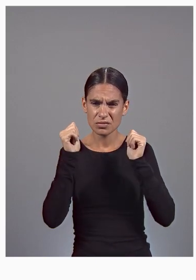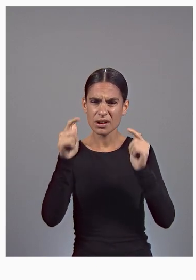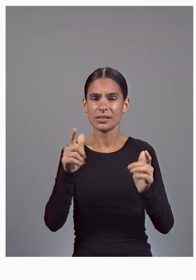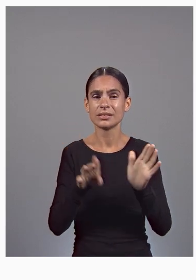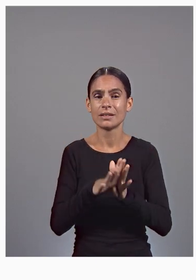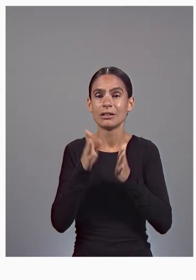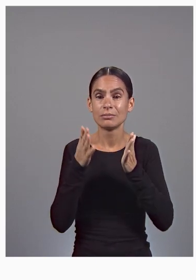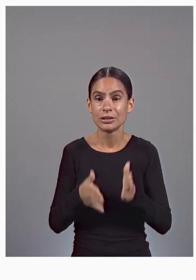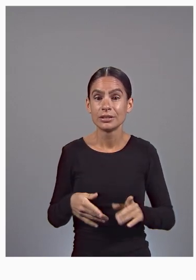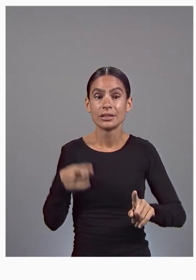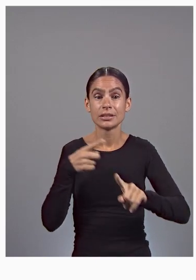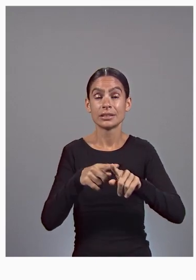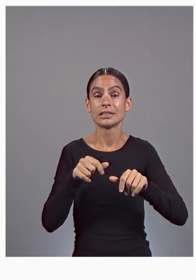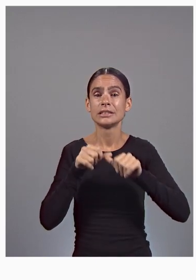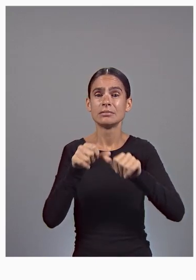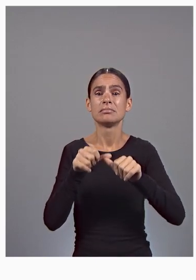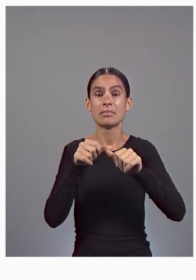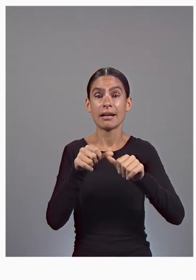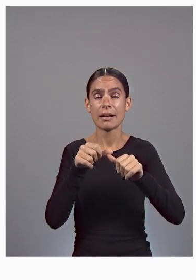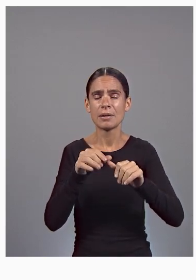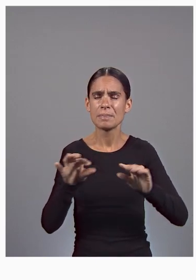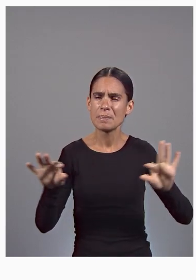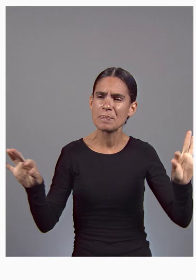Sustainability is too important to be complicated.